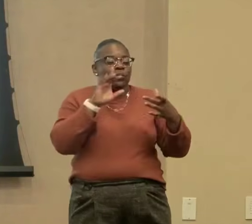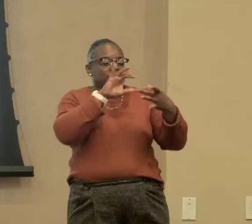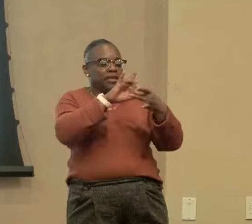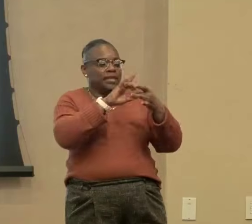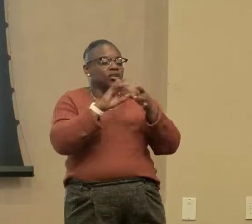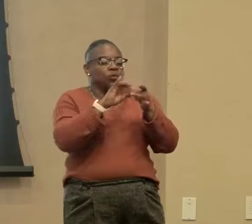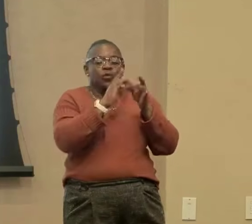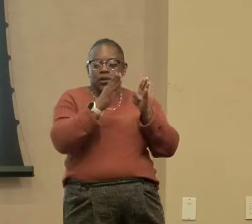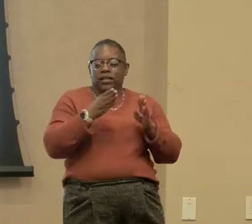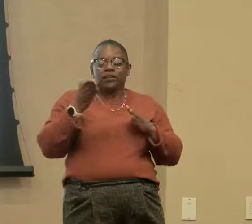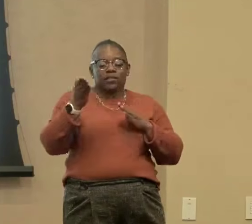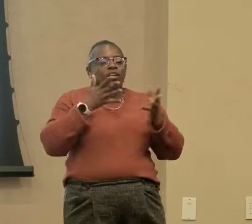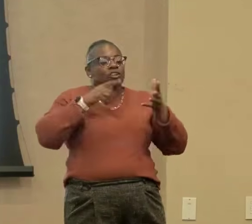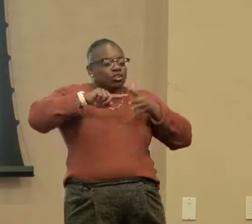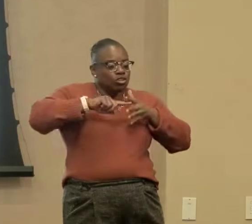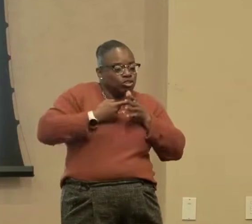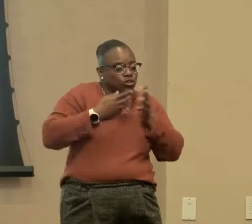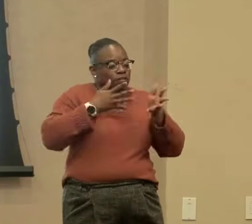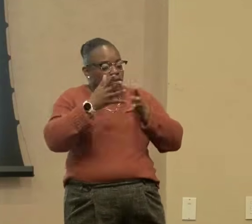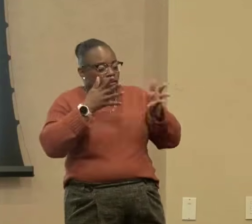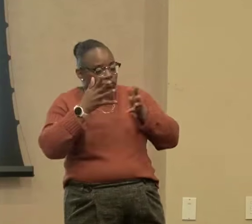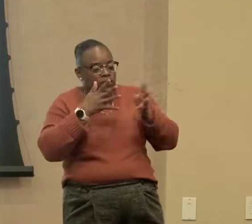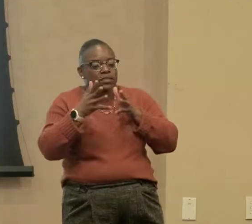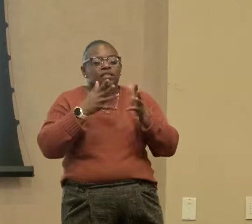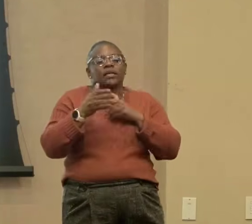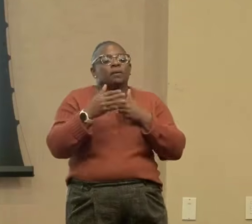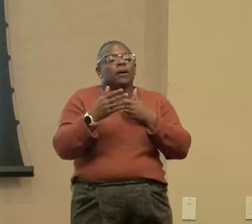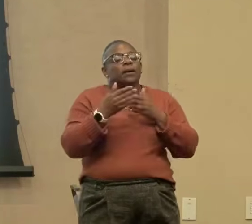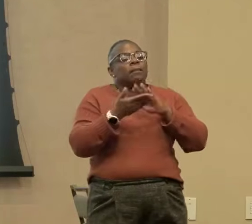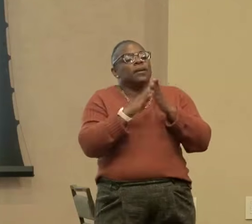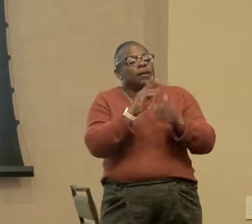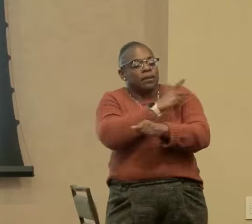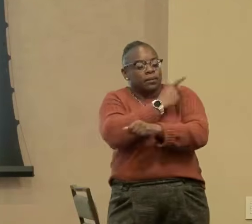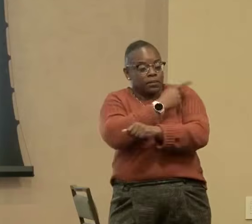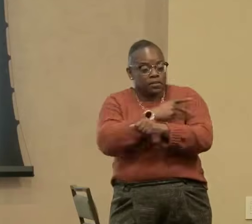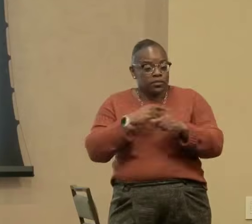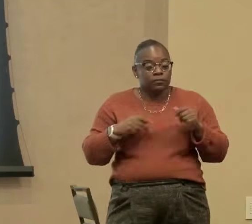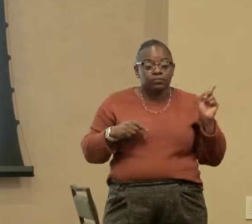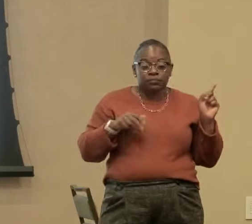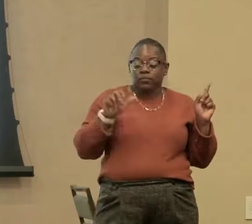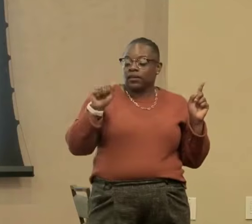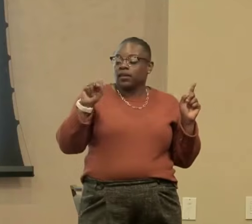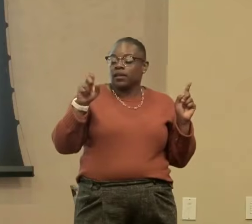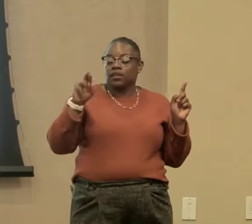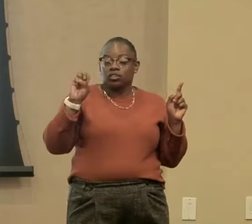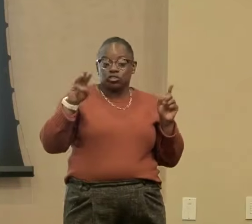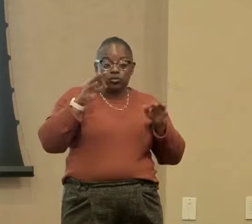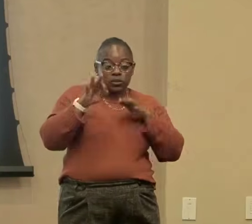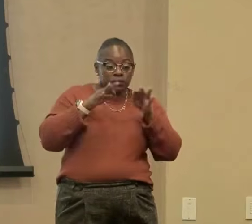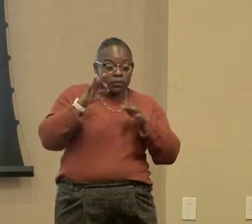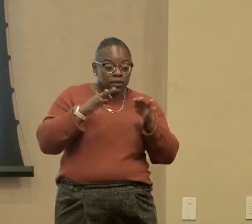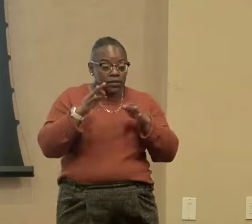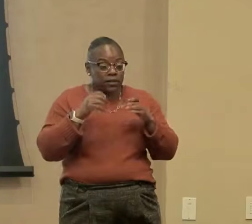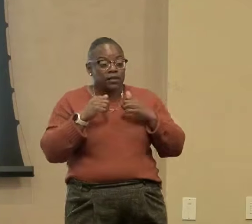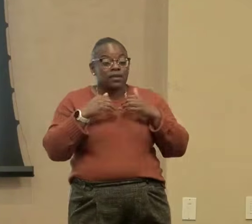study coordinators and you can begin the conversation about potential participation. As Andrew explained, clinical trials do have